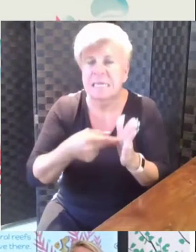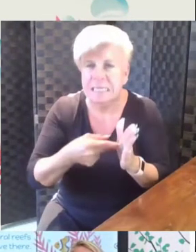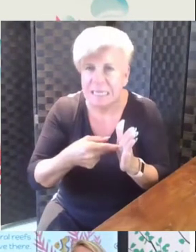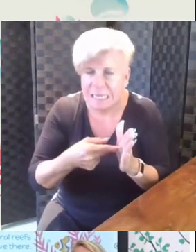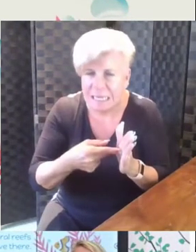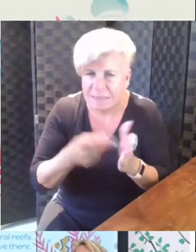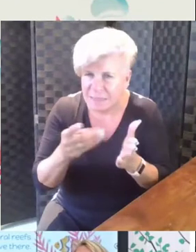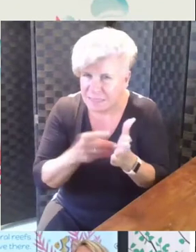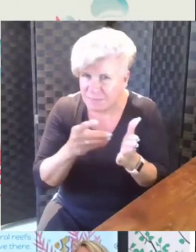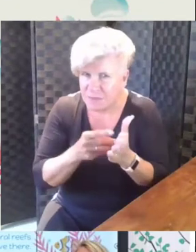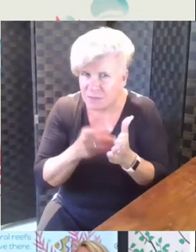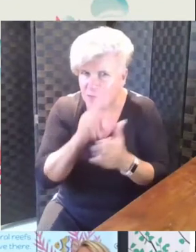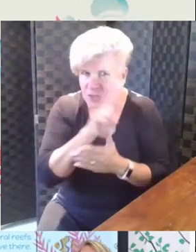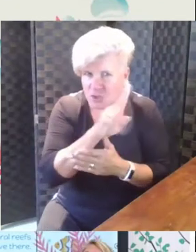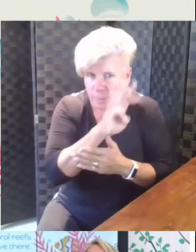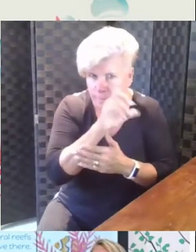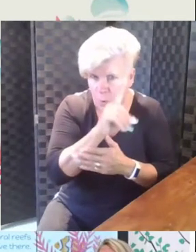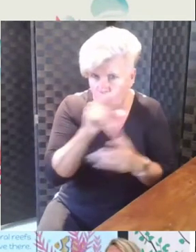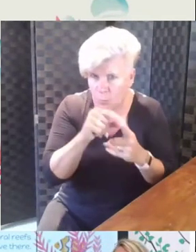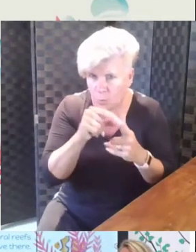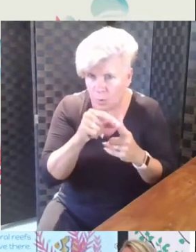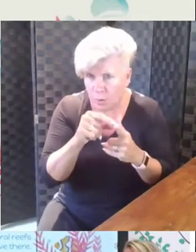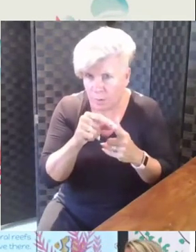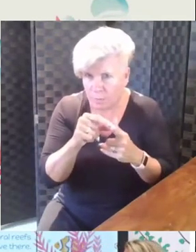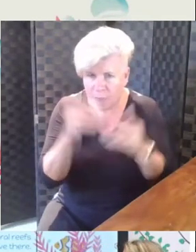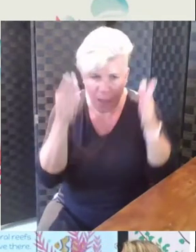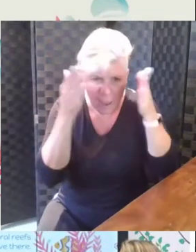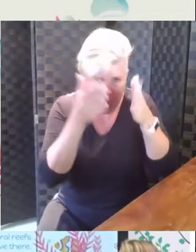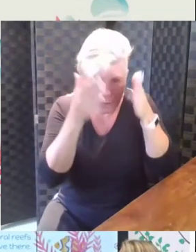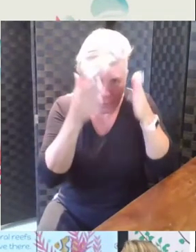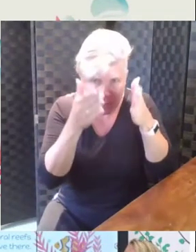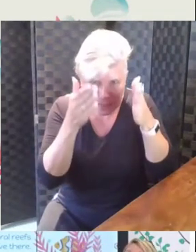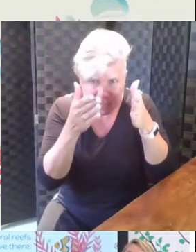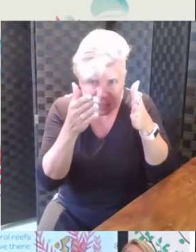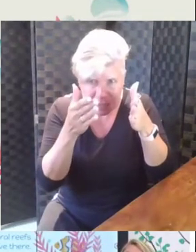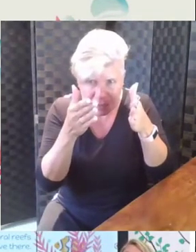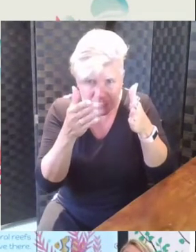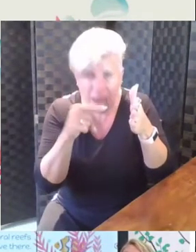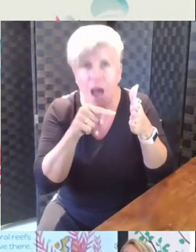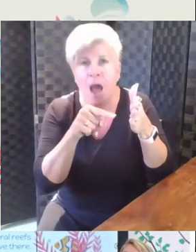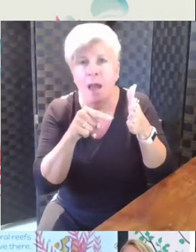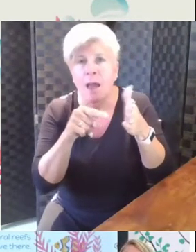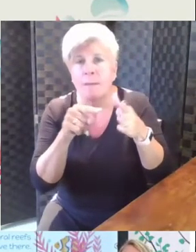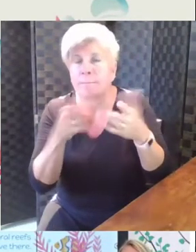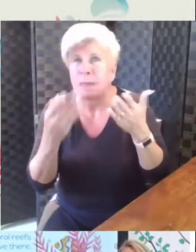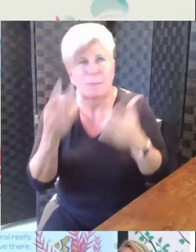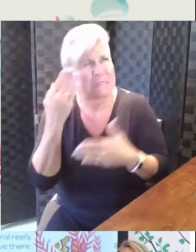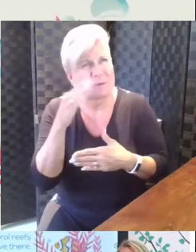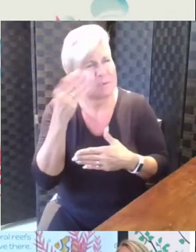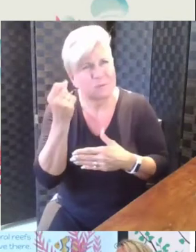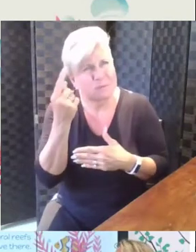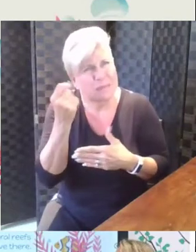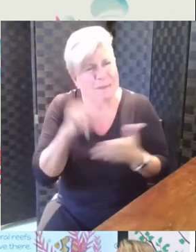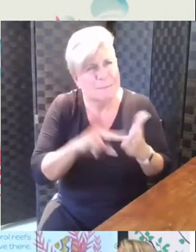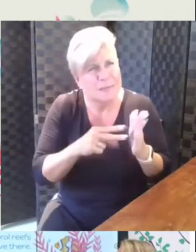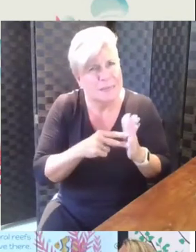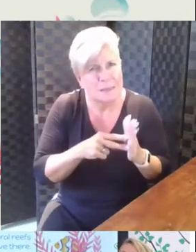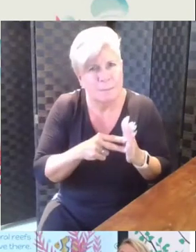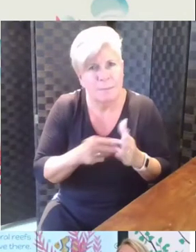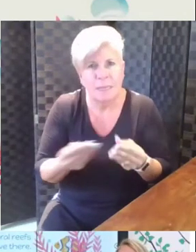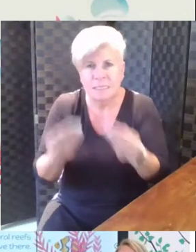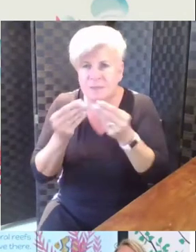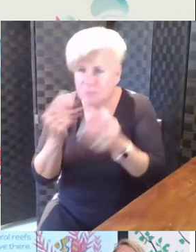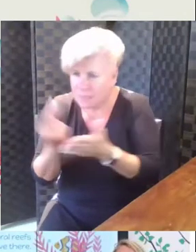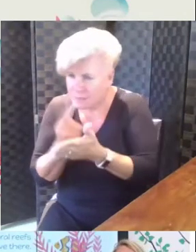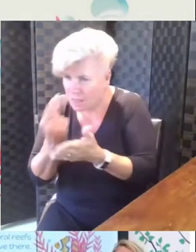definitions. So those two bold words, they bring my attention, the author brought my attention to them, but I might not know what they mean. But by giving